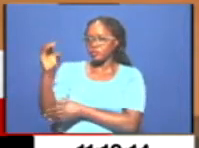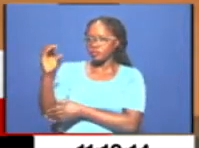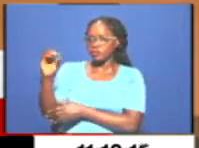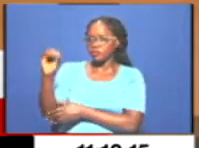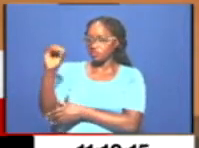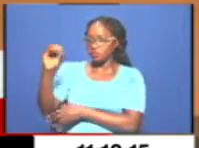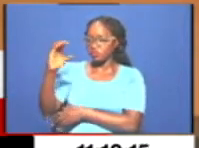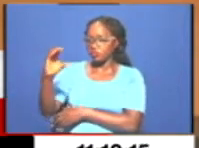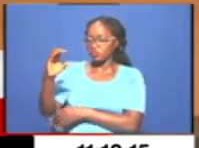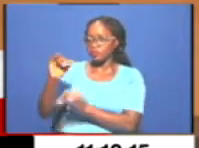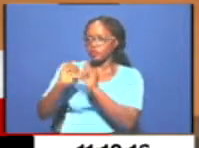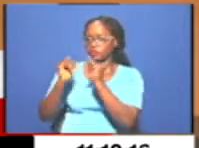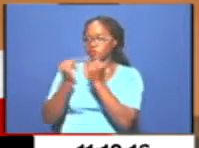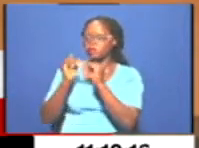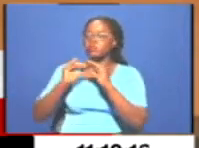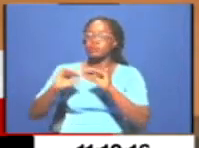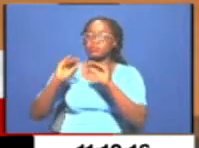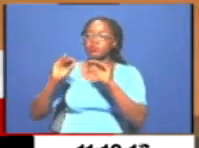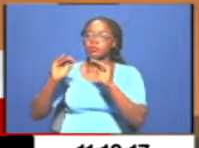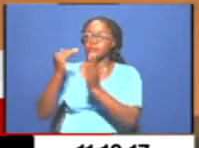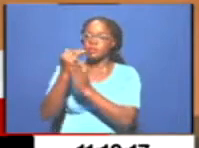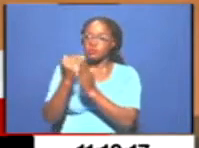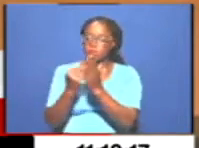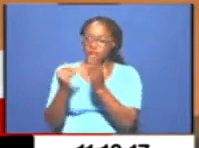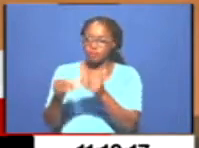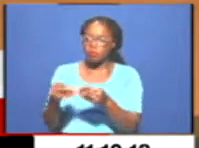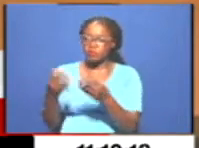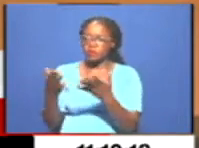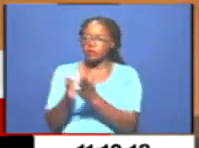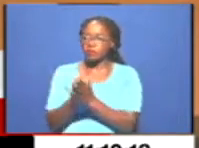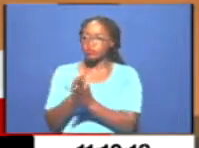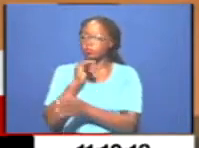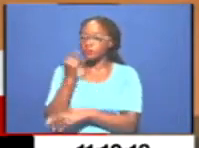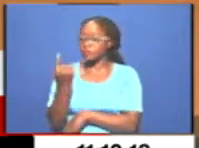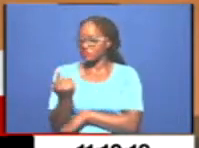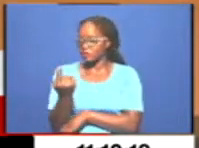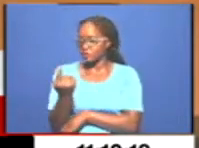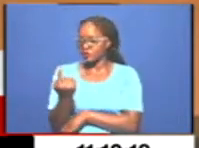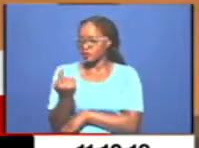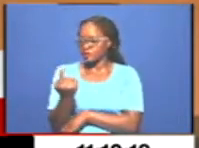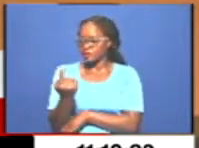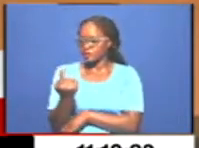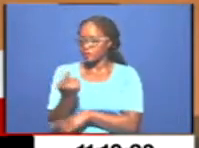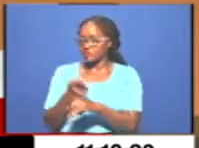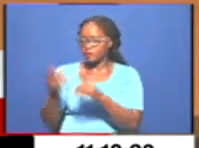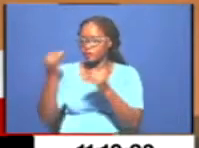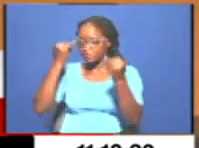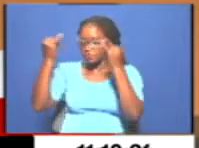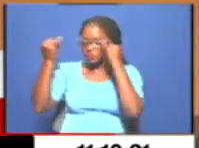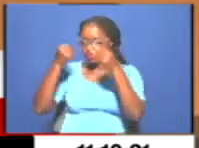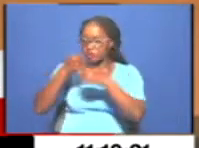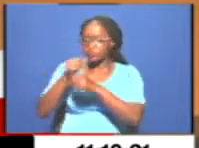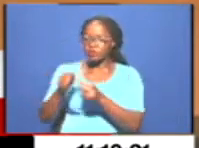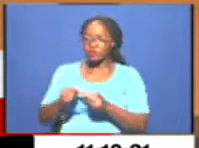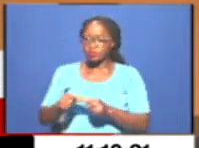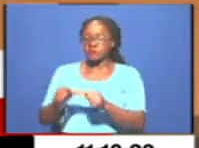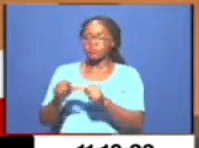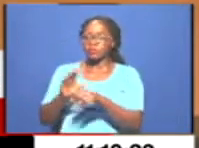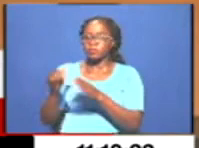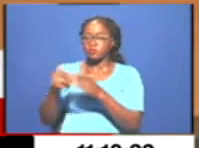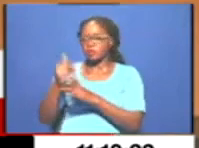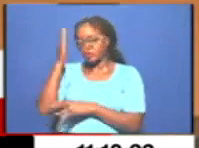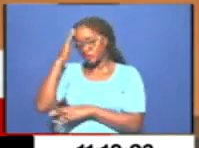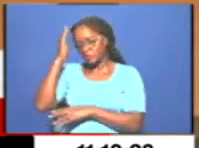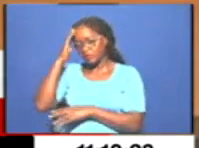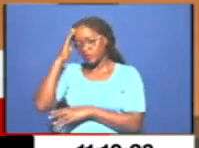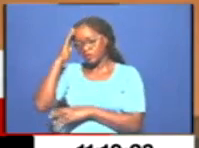avail education program. And education, we say it's not a one-off. The idea is to make it continuous. Like we all know, we are